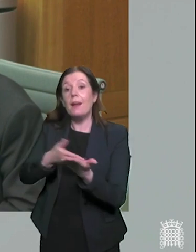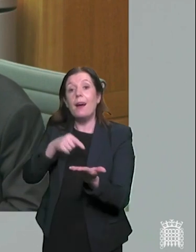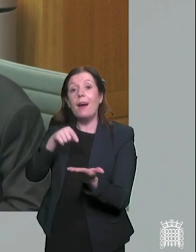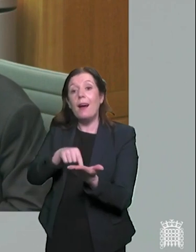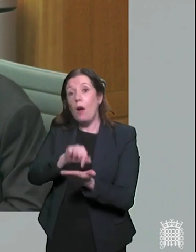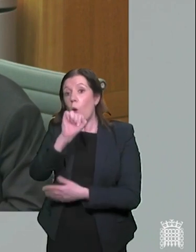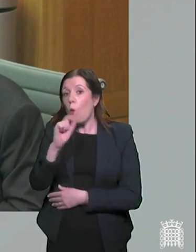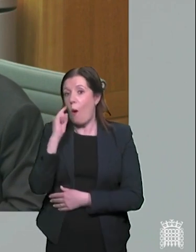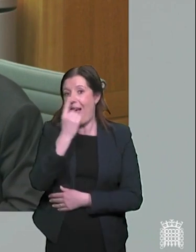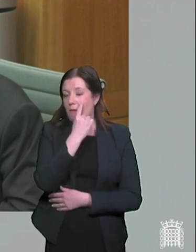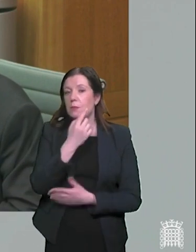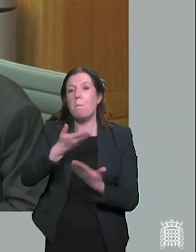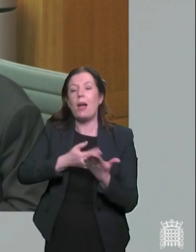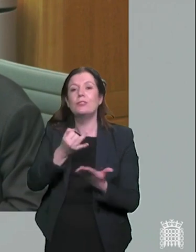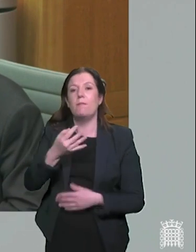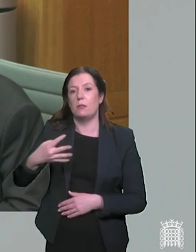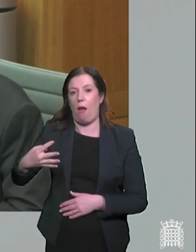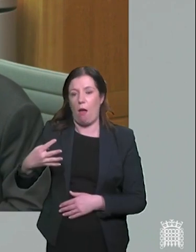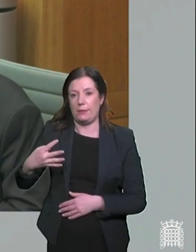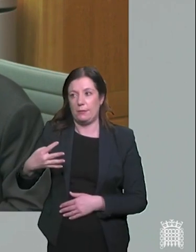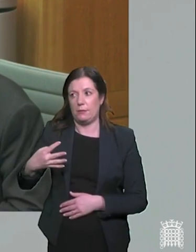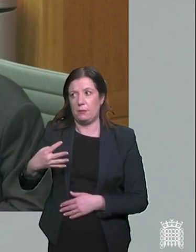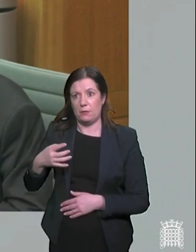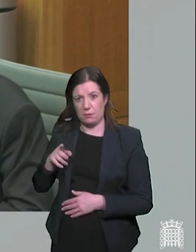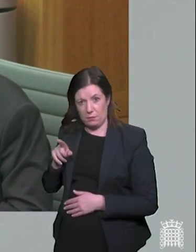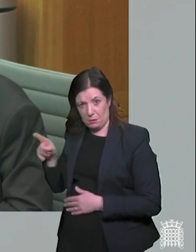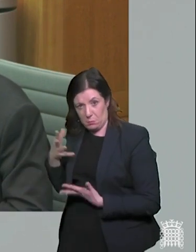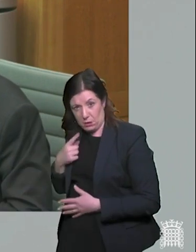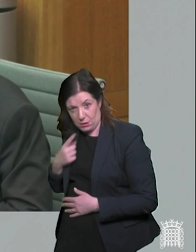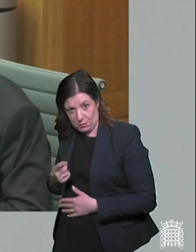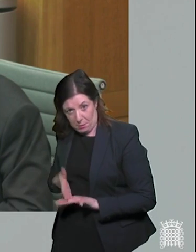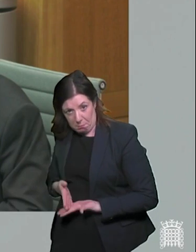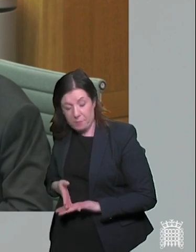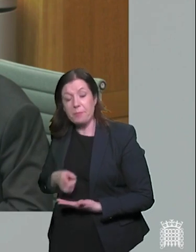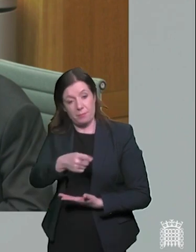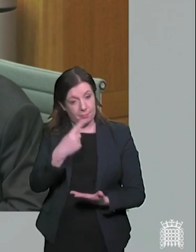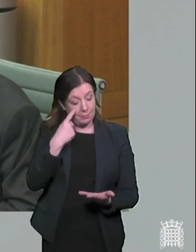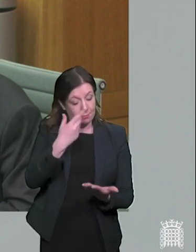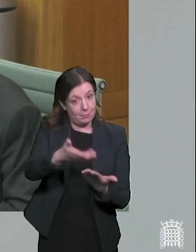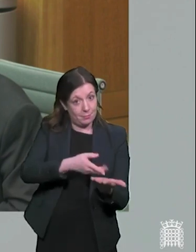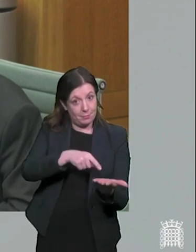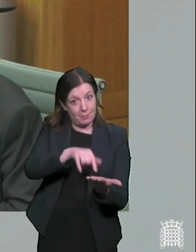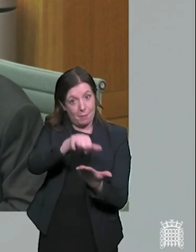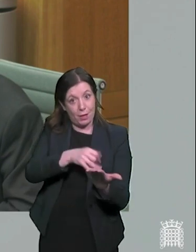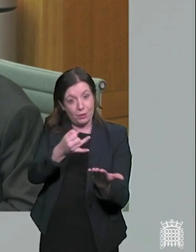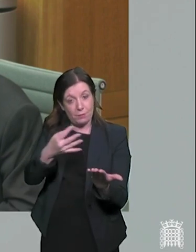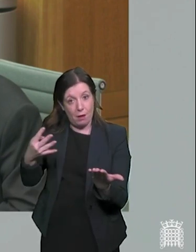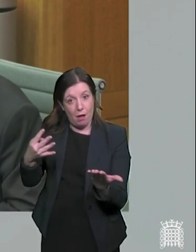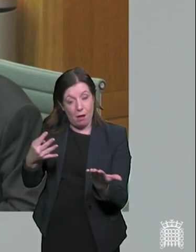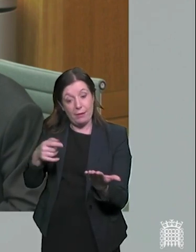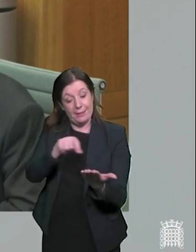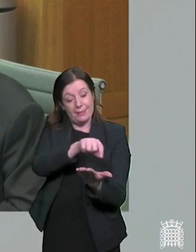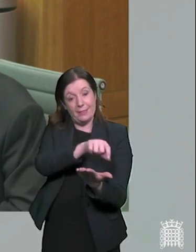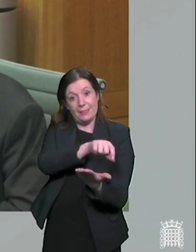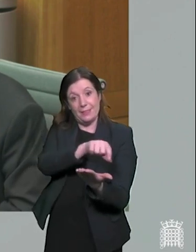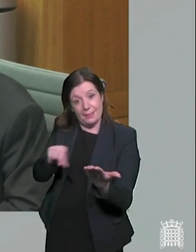79 of your evidence bundle... Saying he said this at the time? If you turn to page 79 of your evidence bundle, you will see